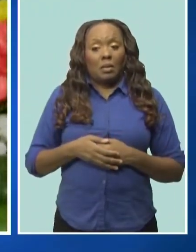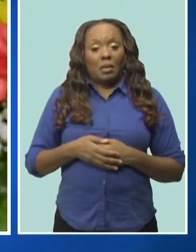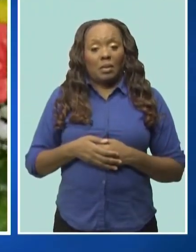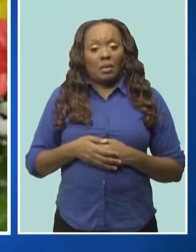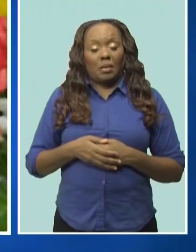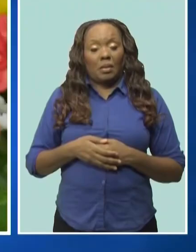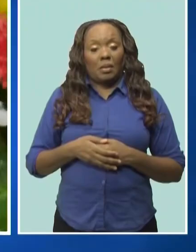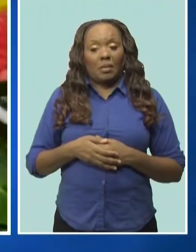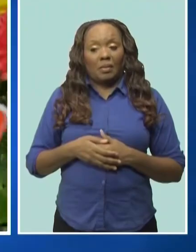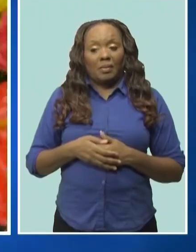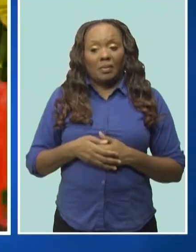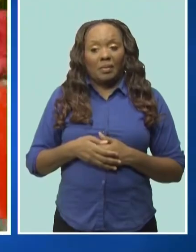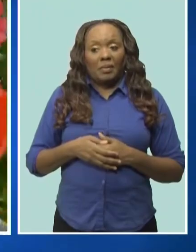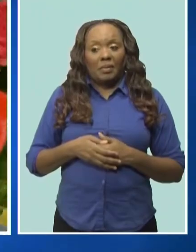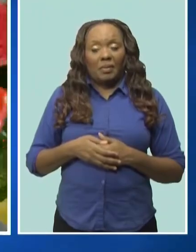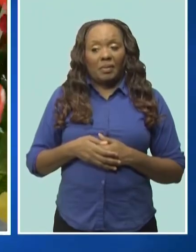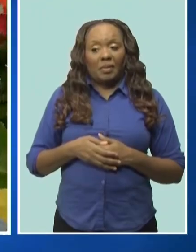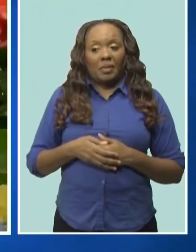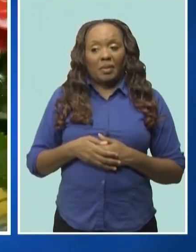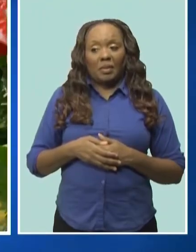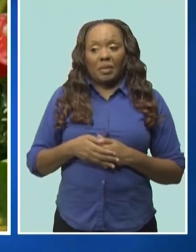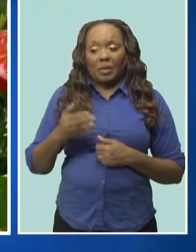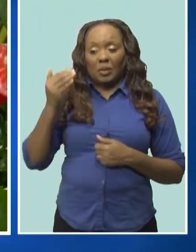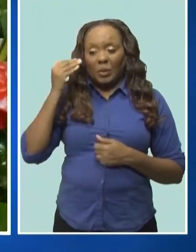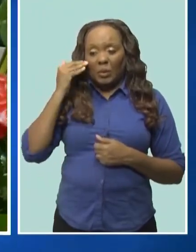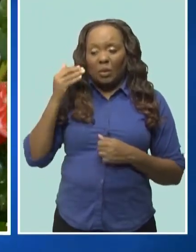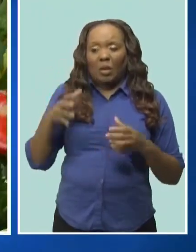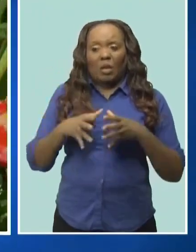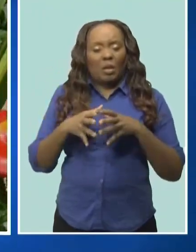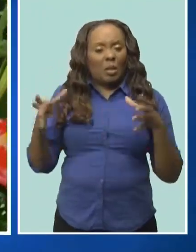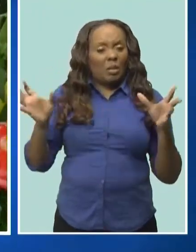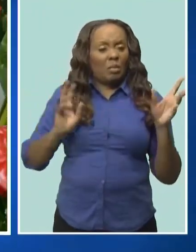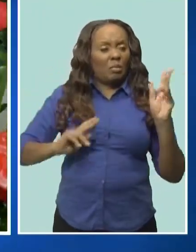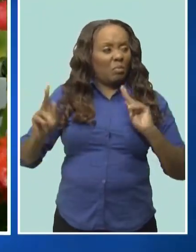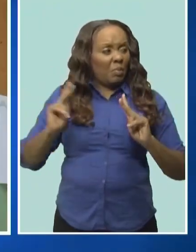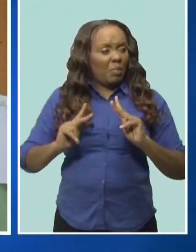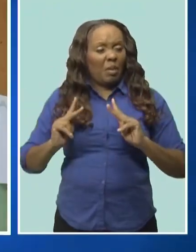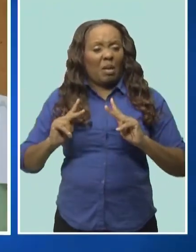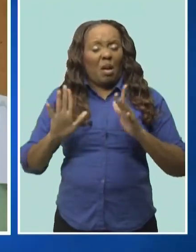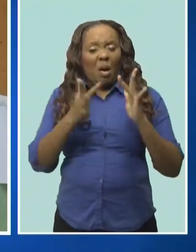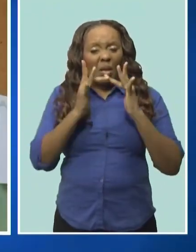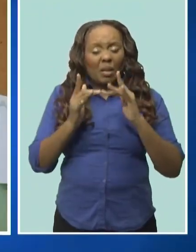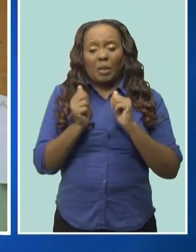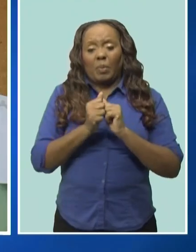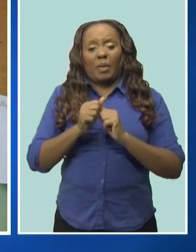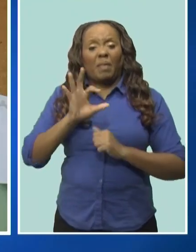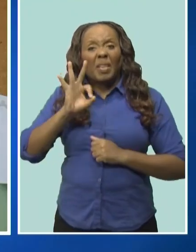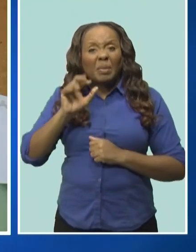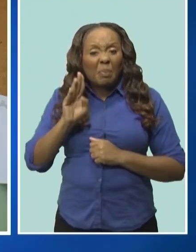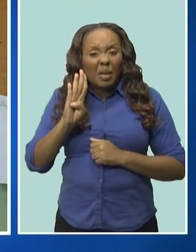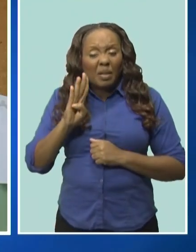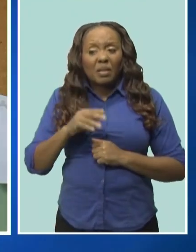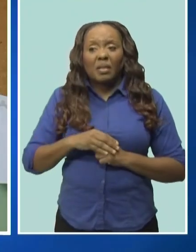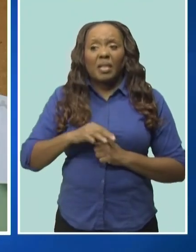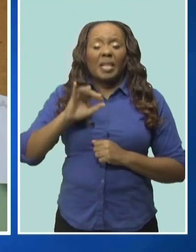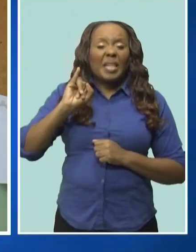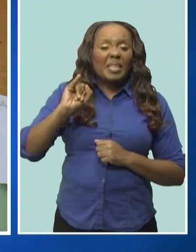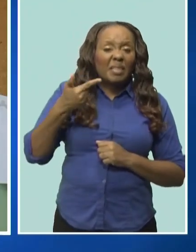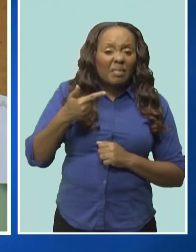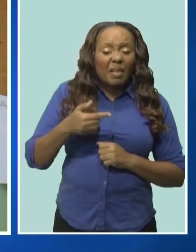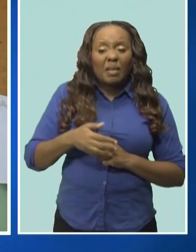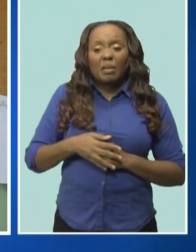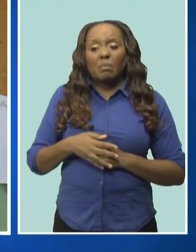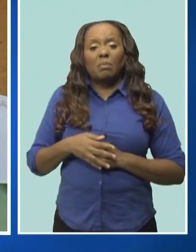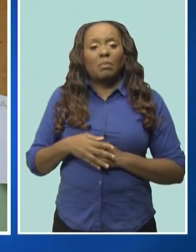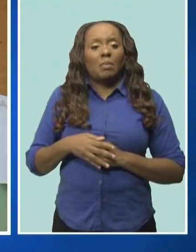on the net, with the Instagram, with Facebook, somebody that would be